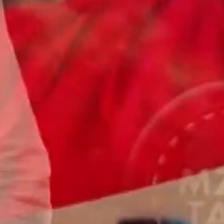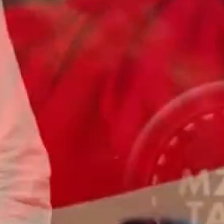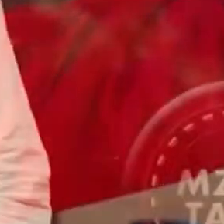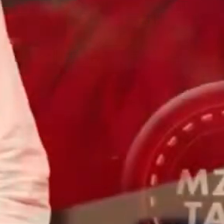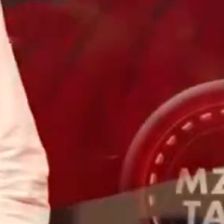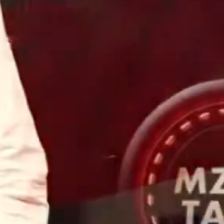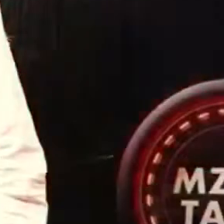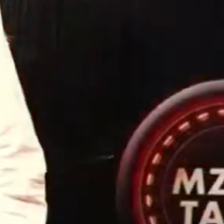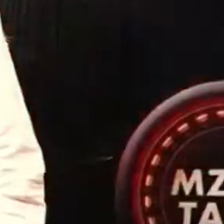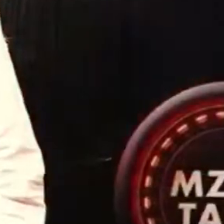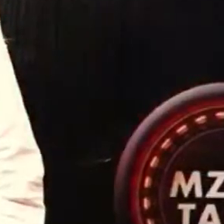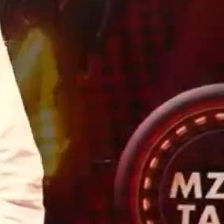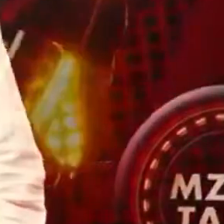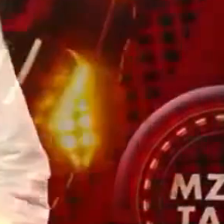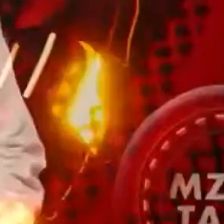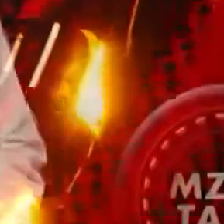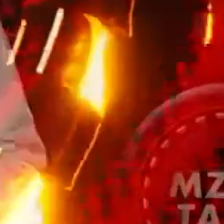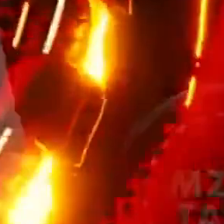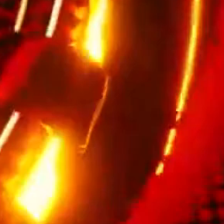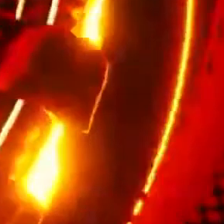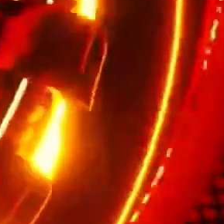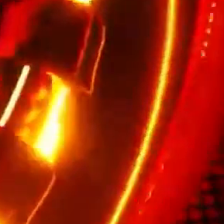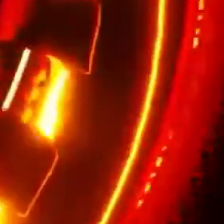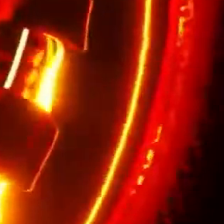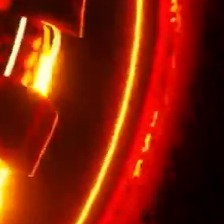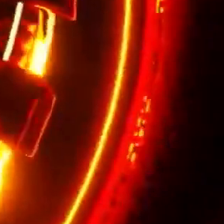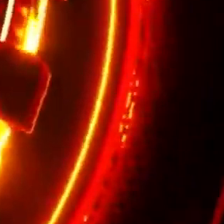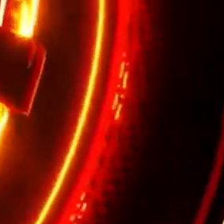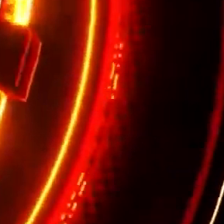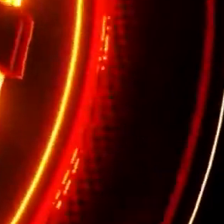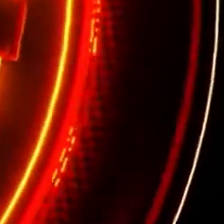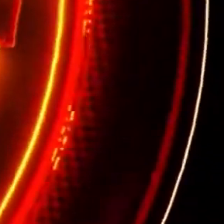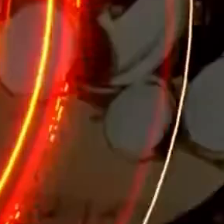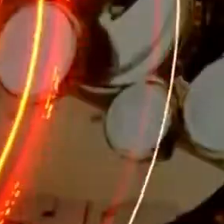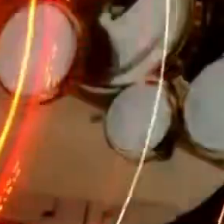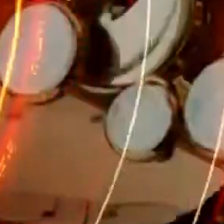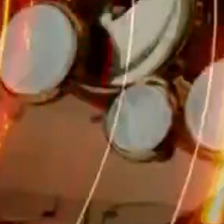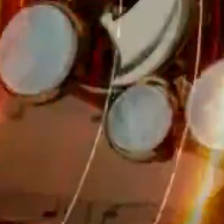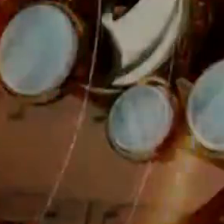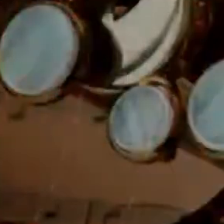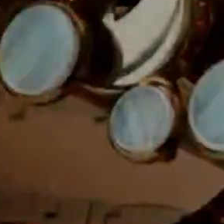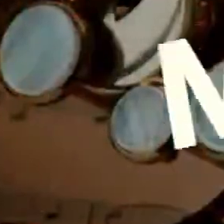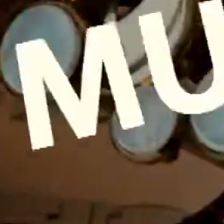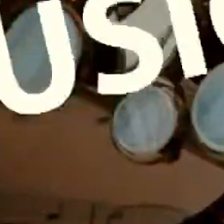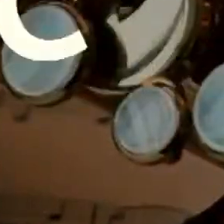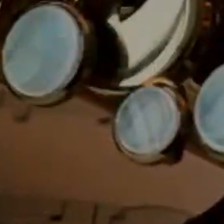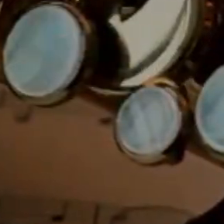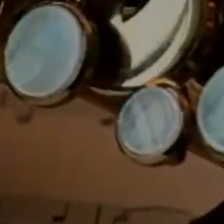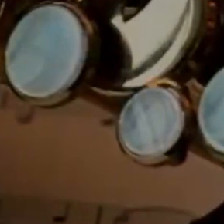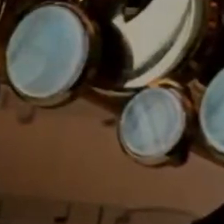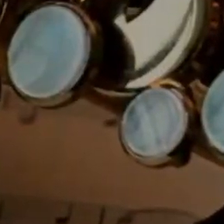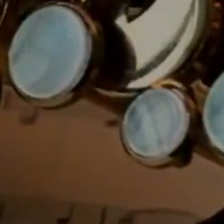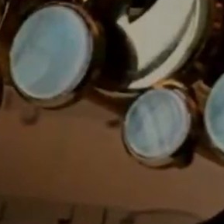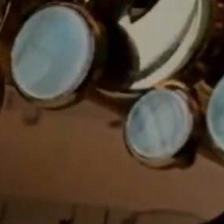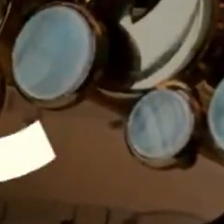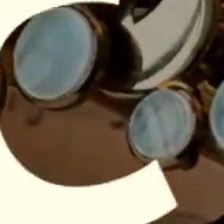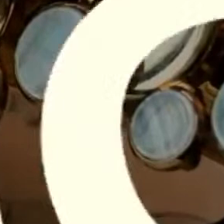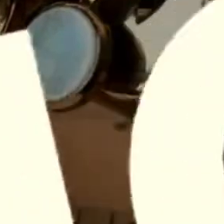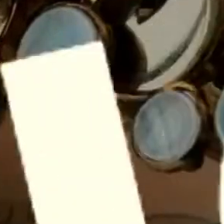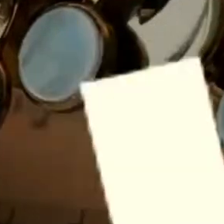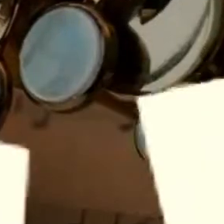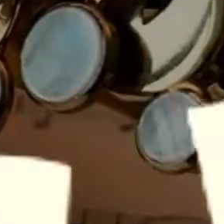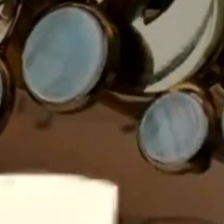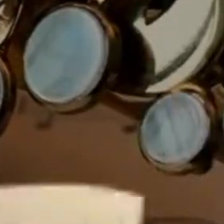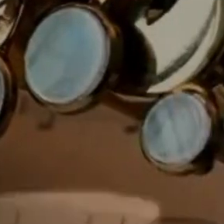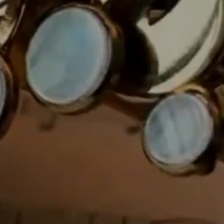And have our minds renewed by the word of God on the word segment. And not forgetting new music za hii wiki, yani ndakuwa bado nawapatia